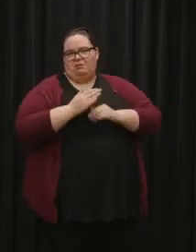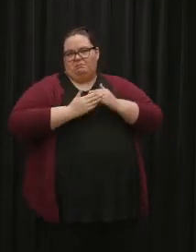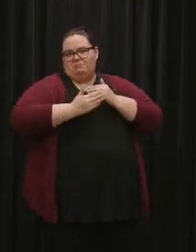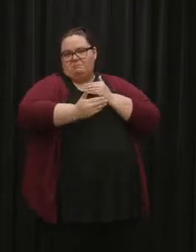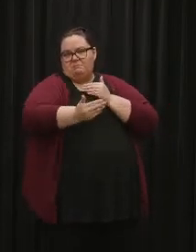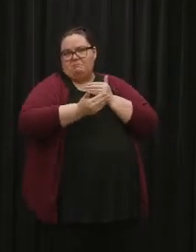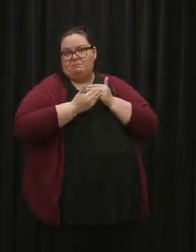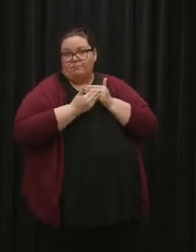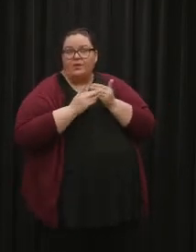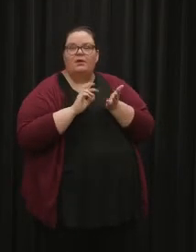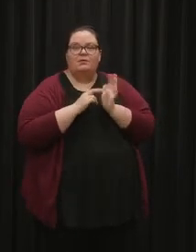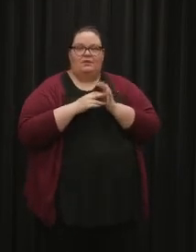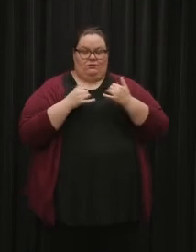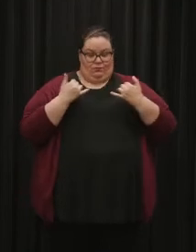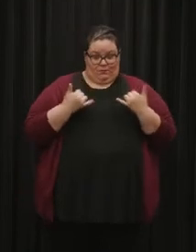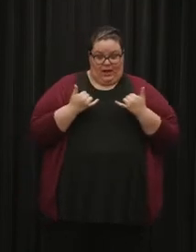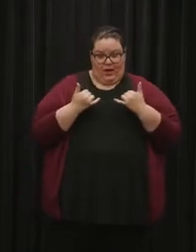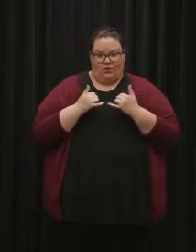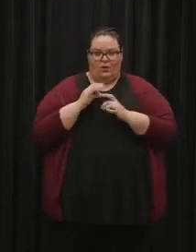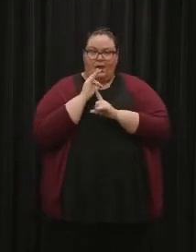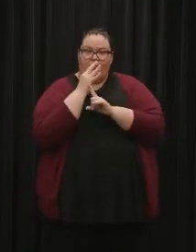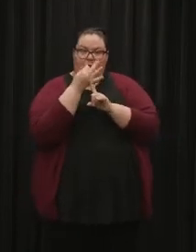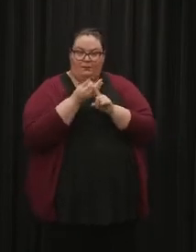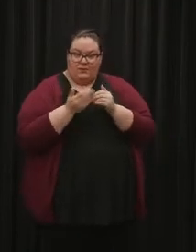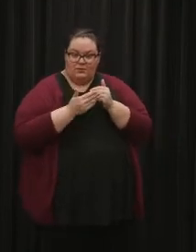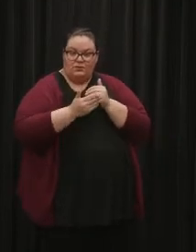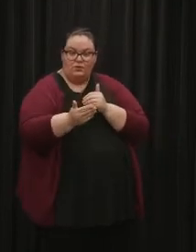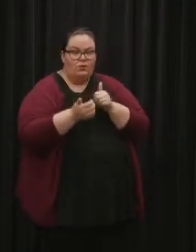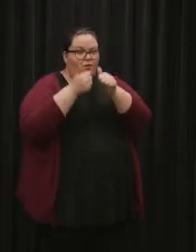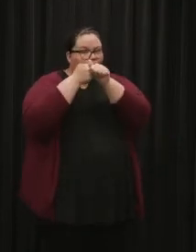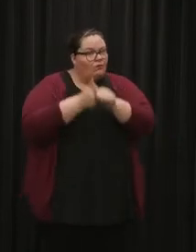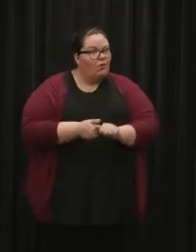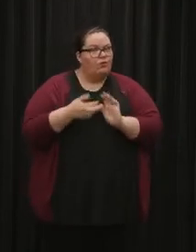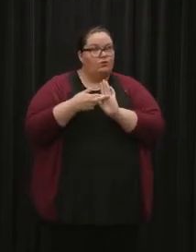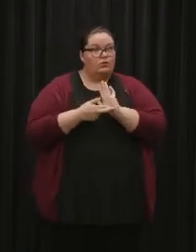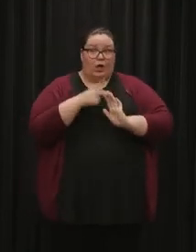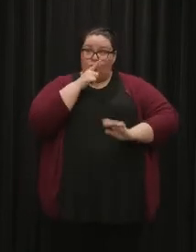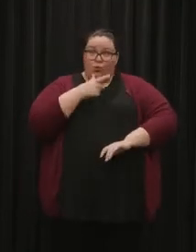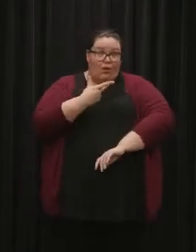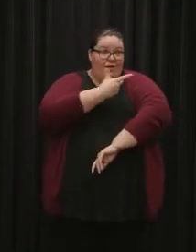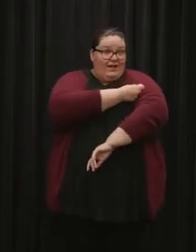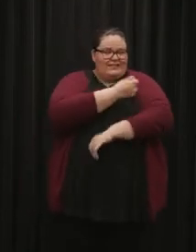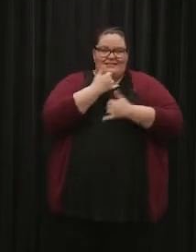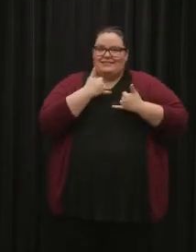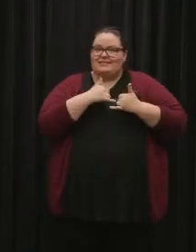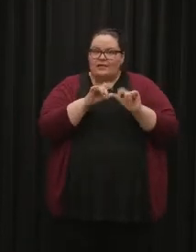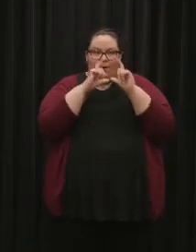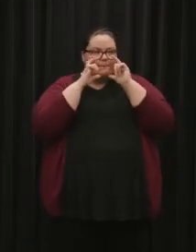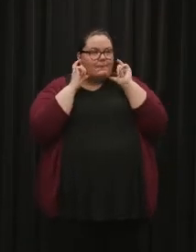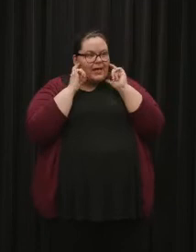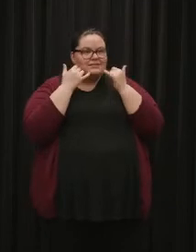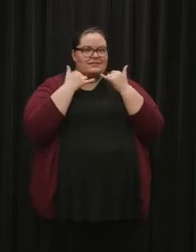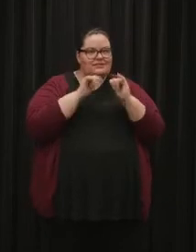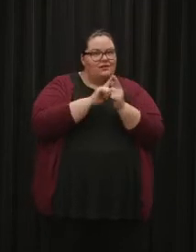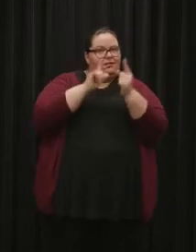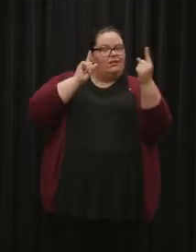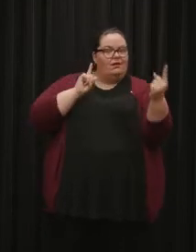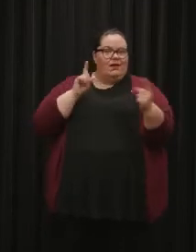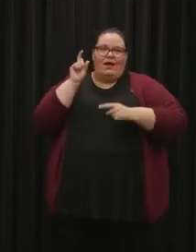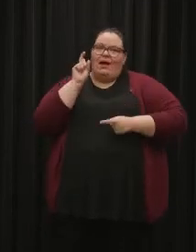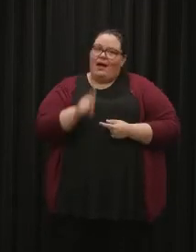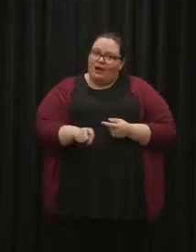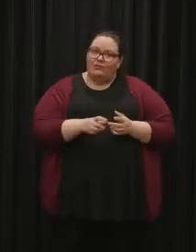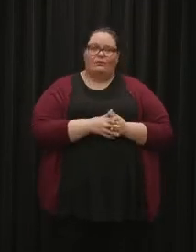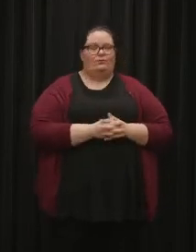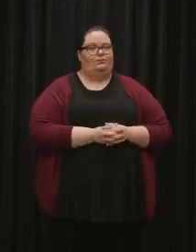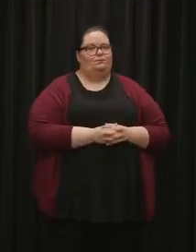So between now and then, we still have to stay vigilant, even for those who do receive the vaccine. Le premier lot de